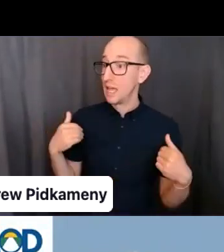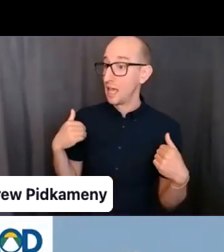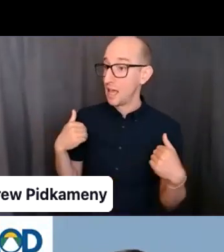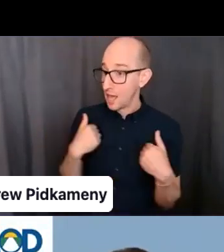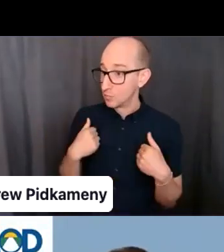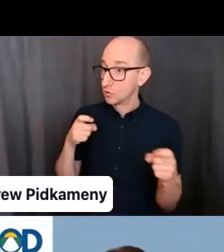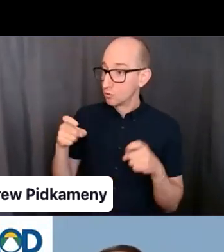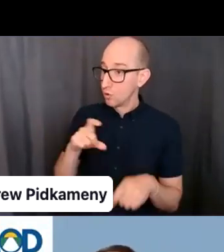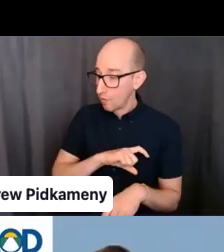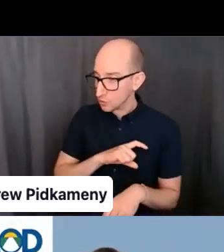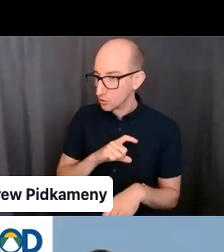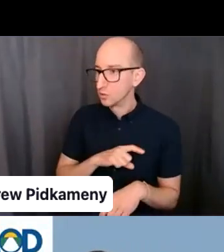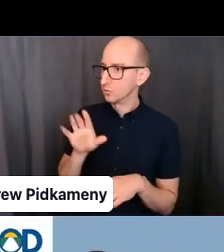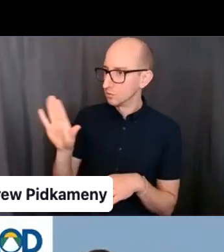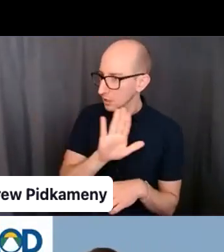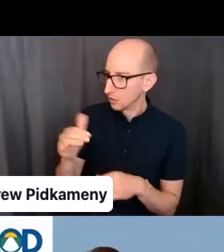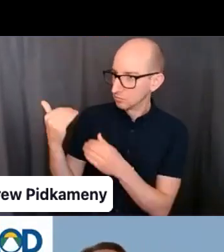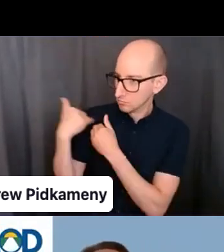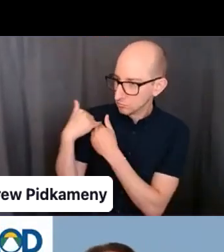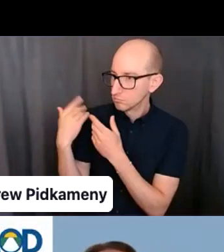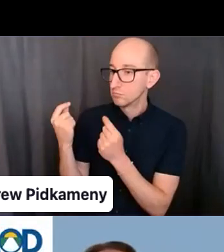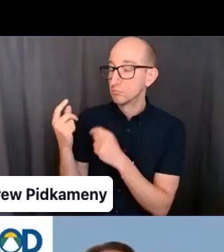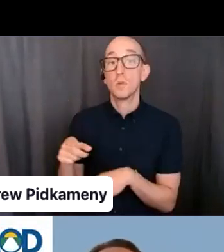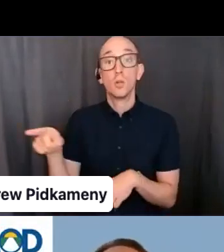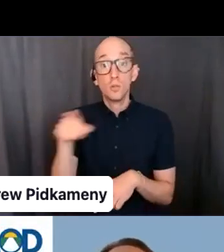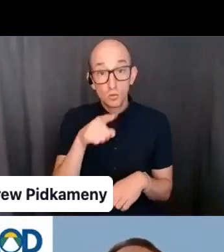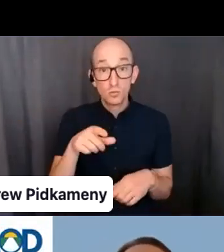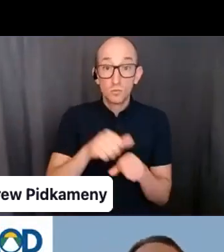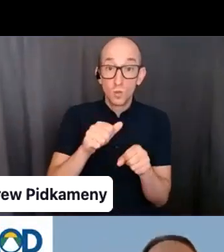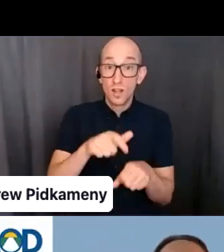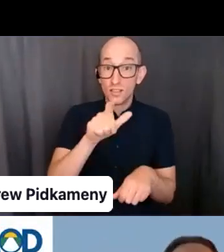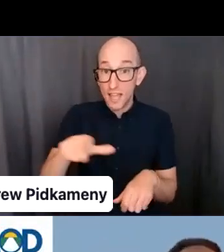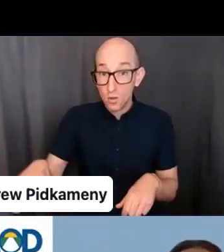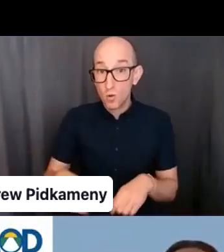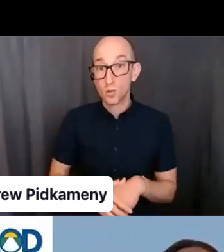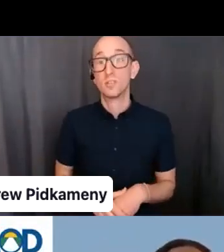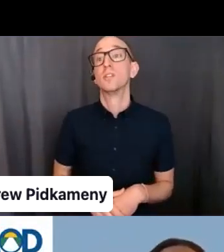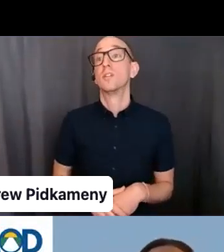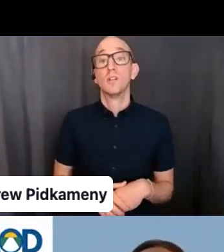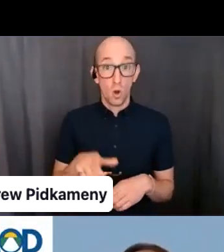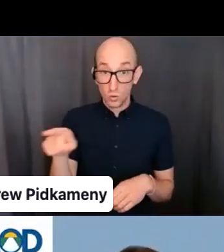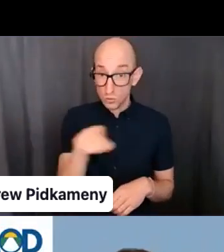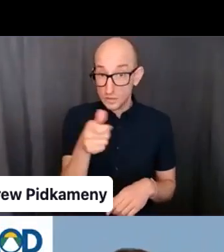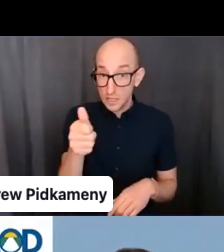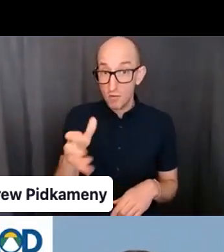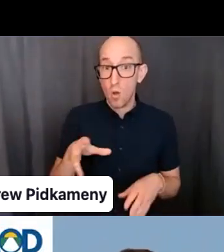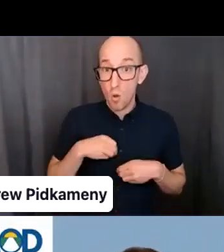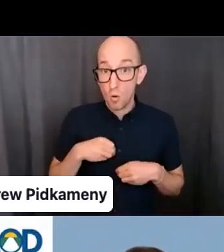a landlord or a service animal owner or a trainer of